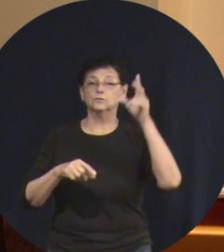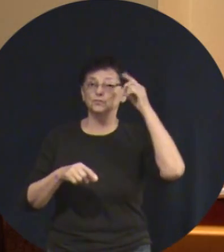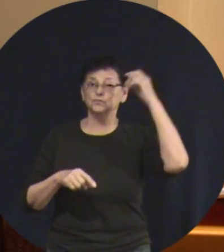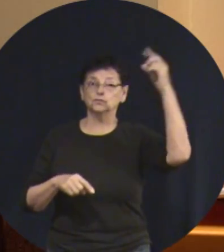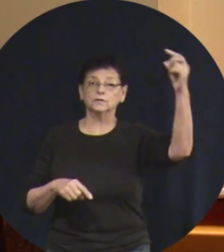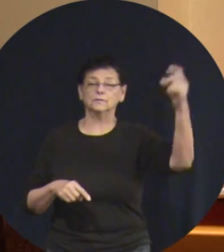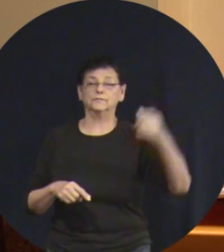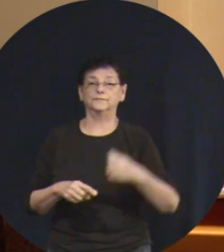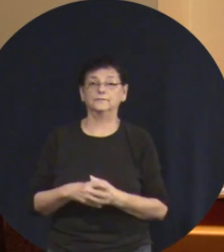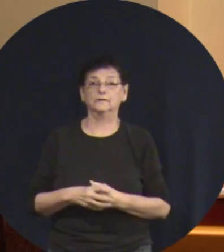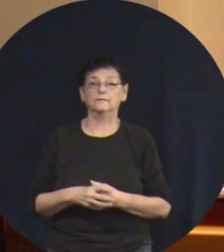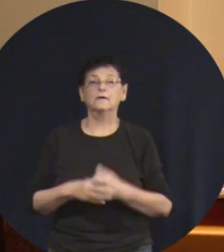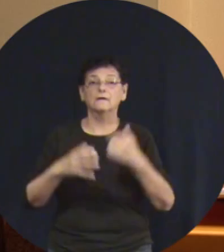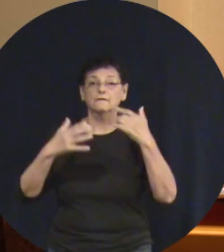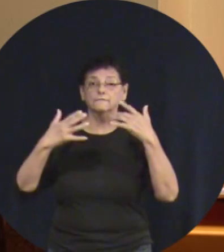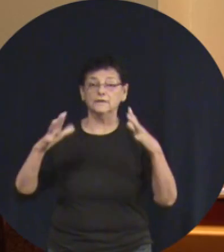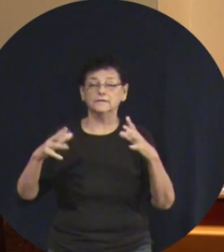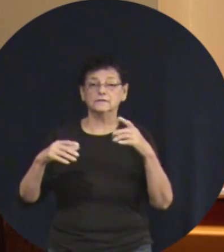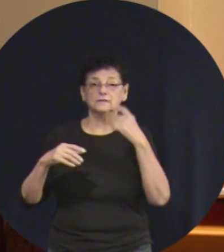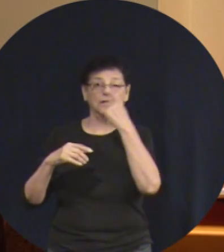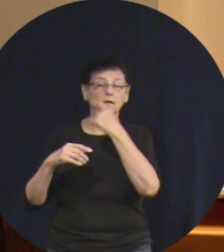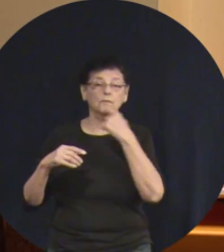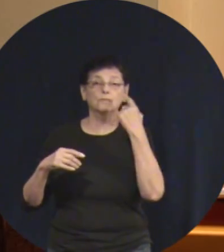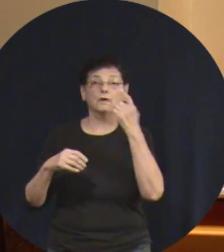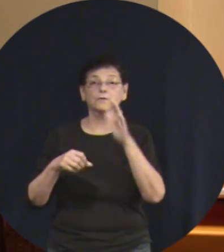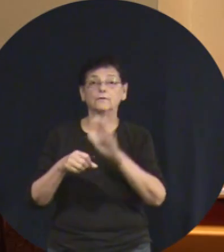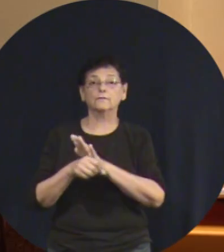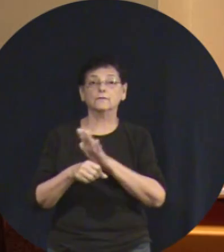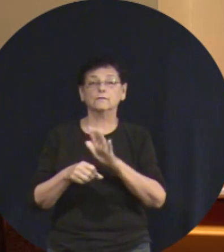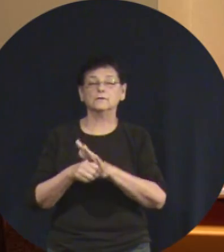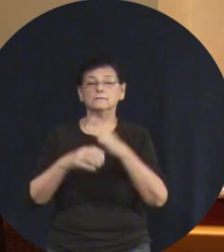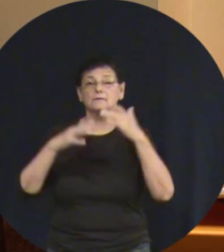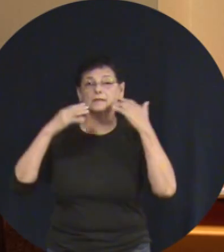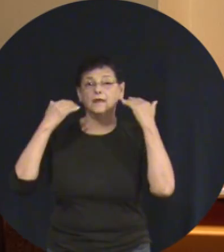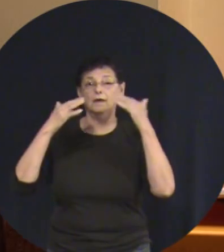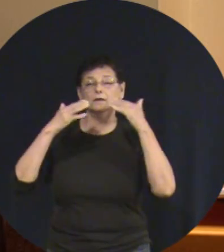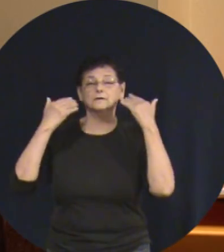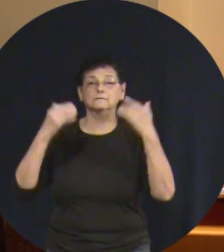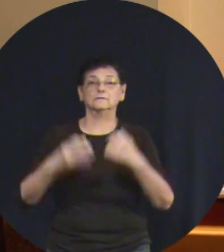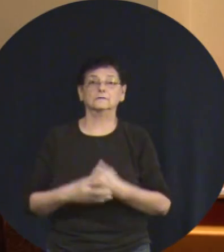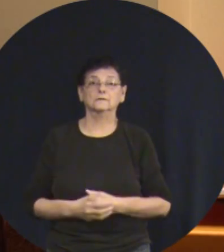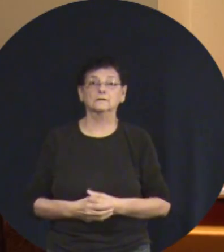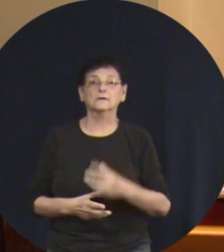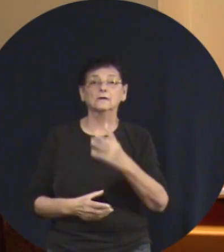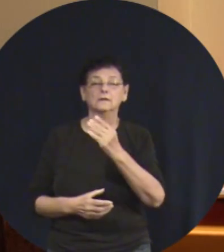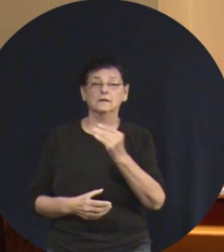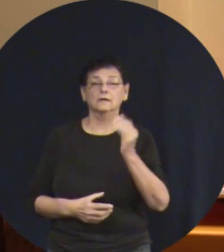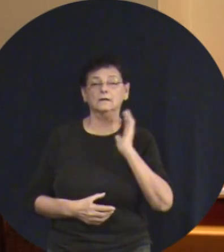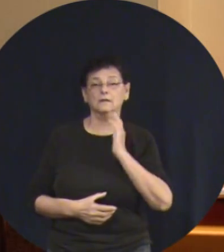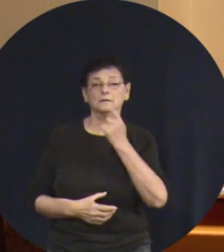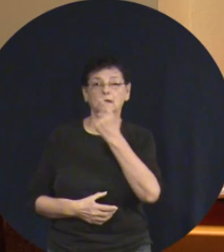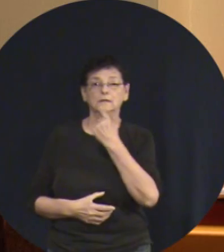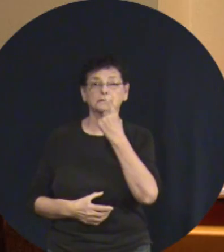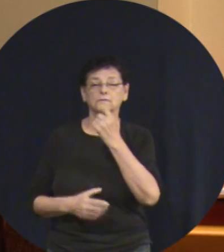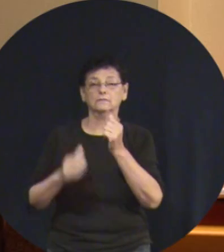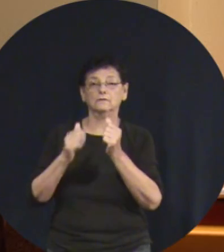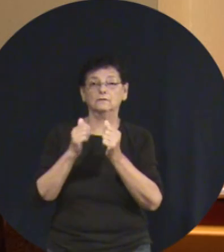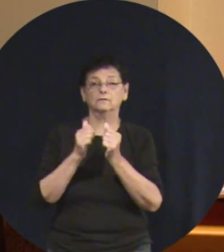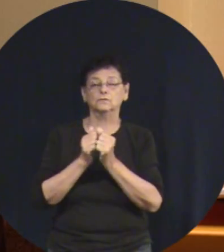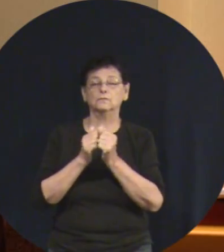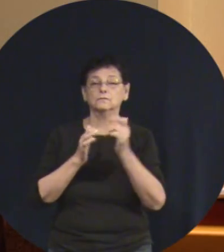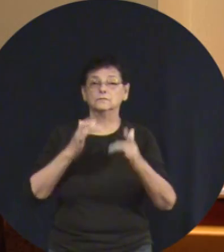dreaming. Then our mouth was filled with laughter, and our tongue